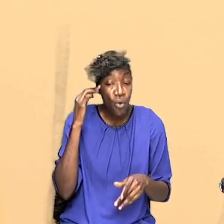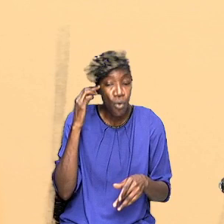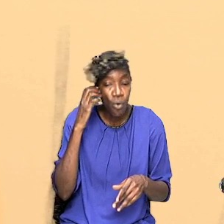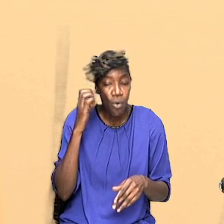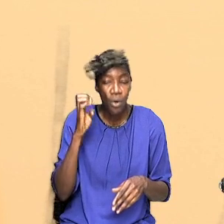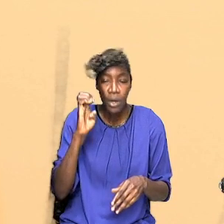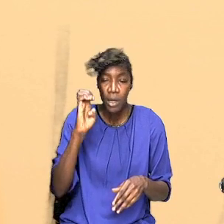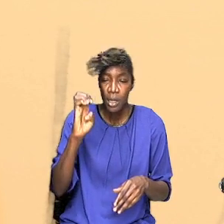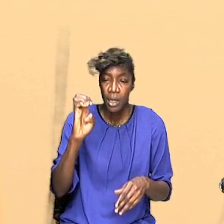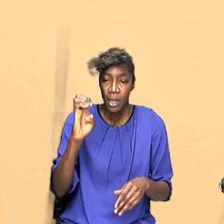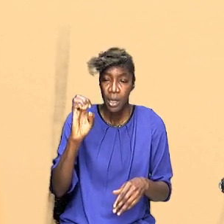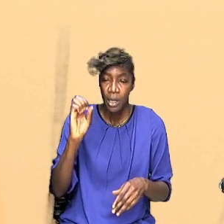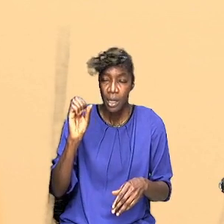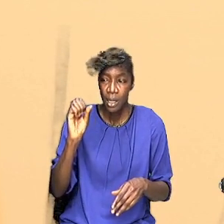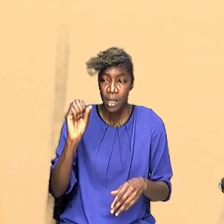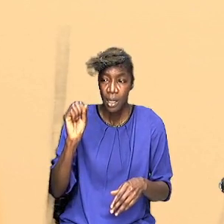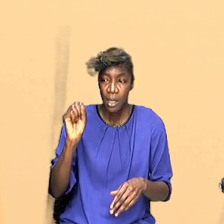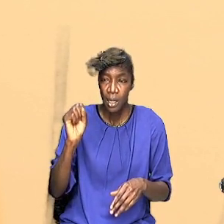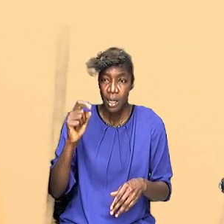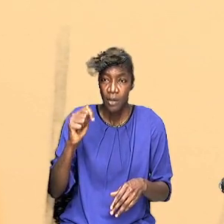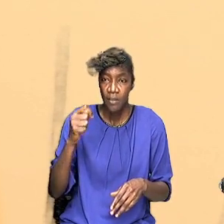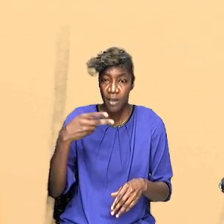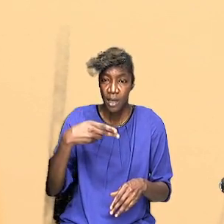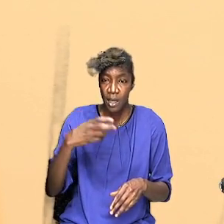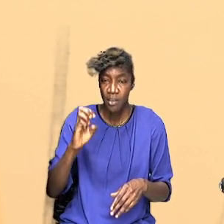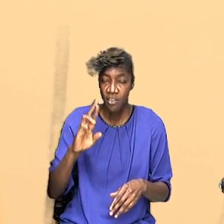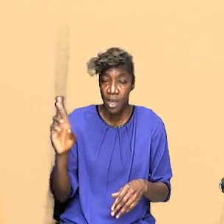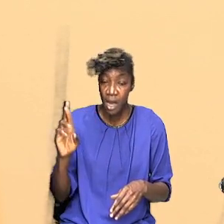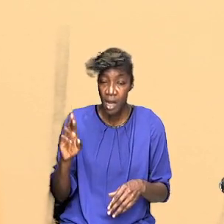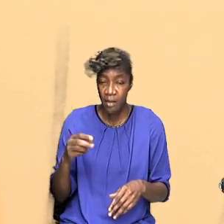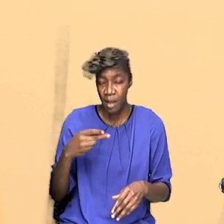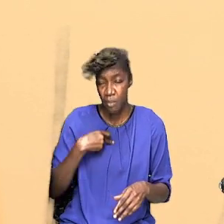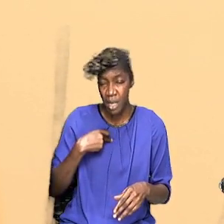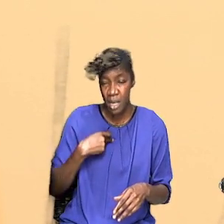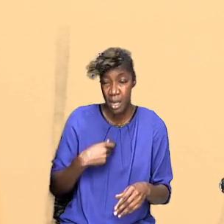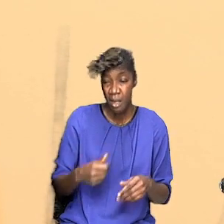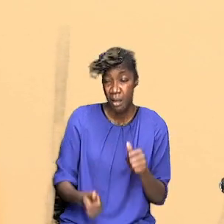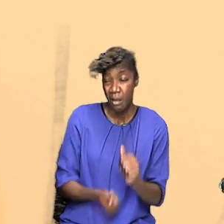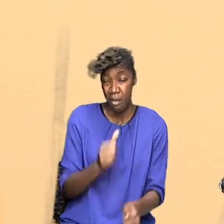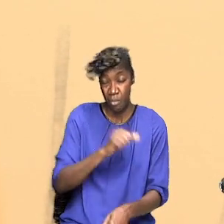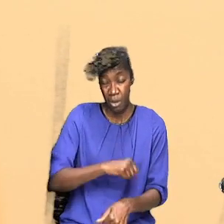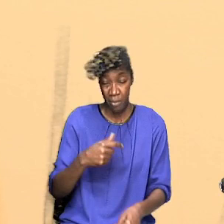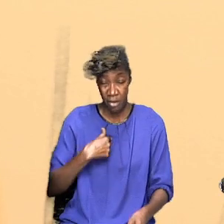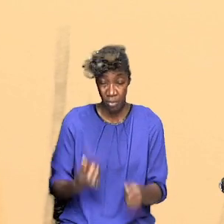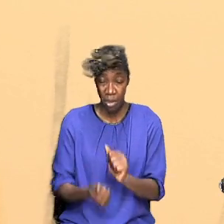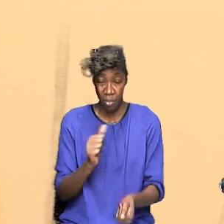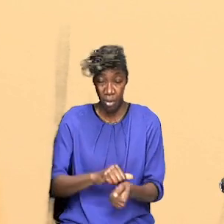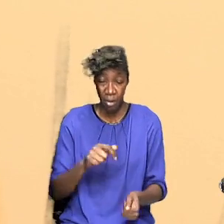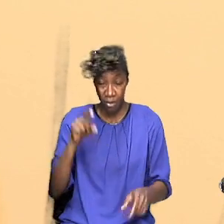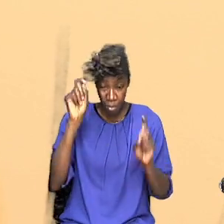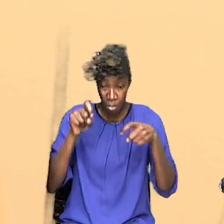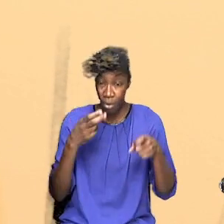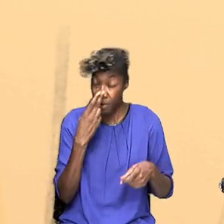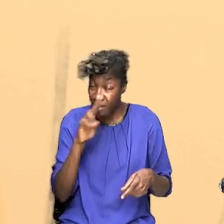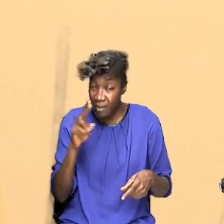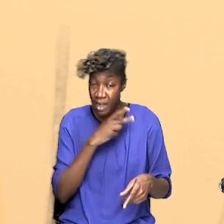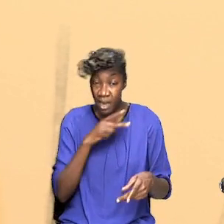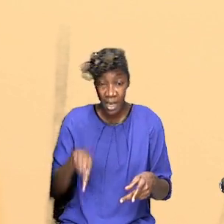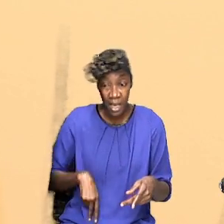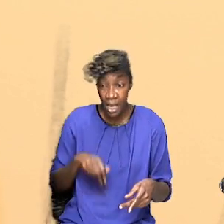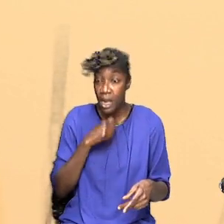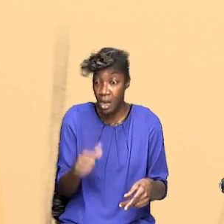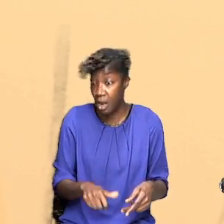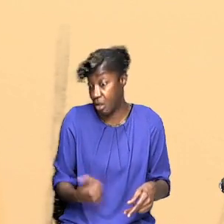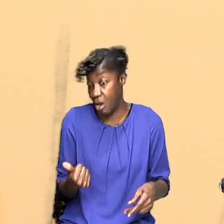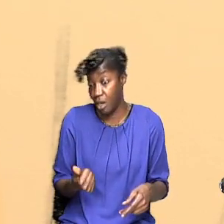said, if I perish, I perish, I must see the king. She was the queen. But it was not customary for somebody to just take up themselves